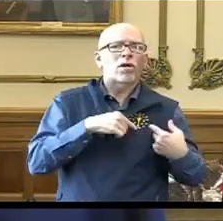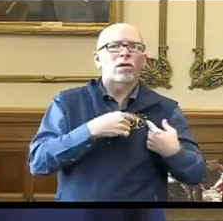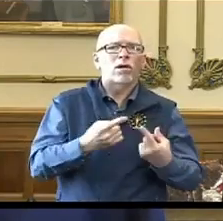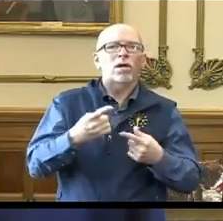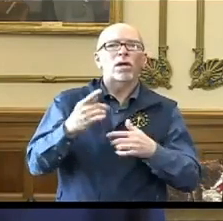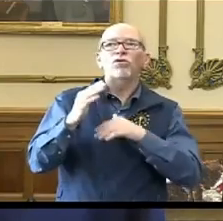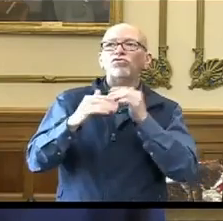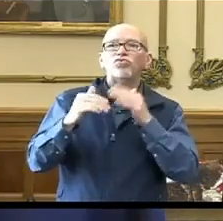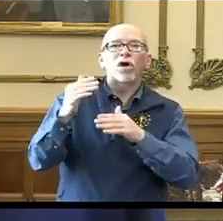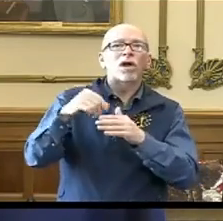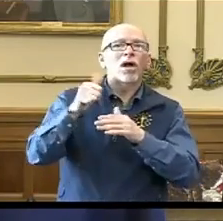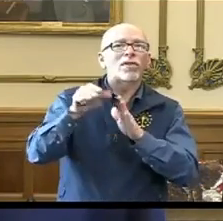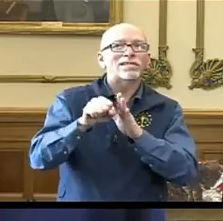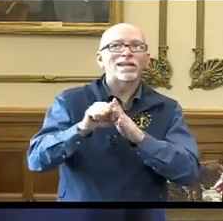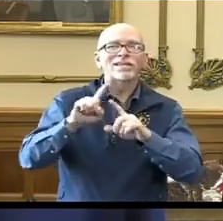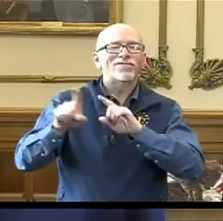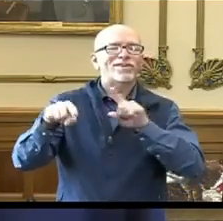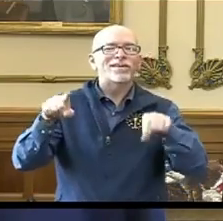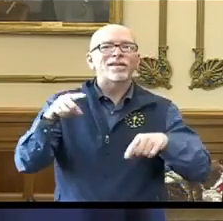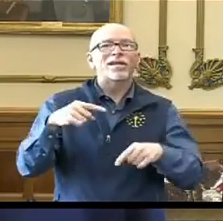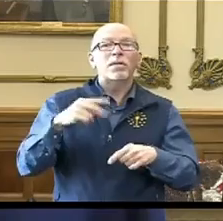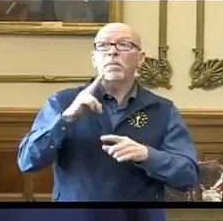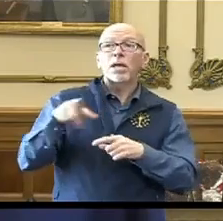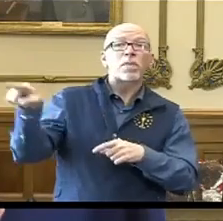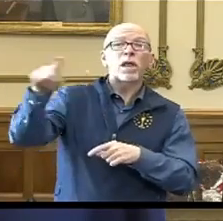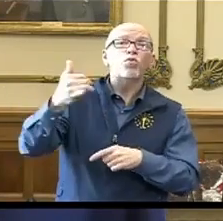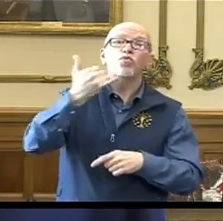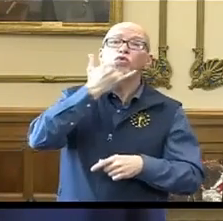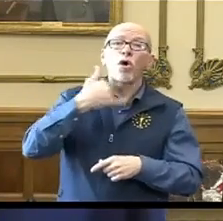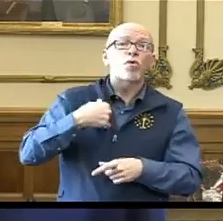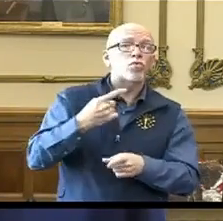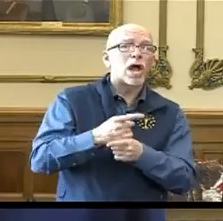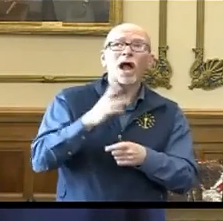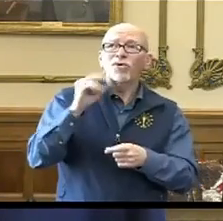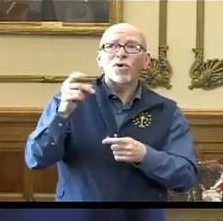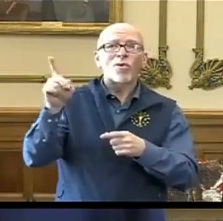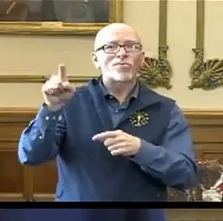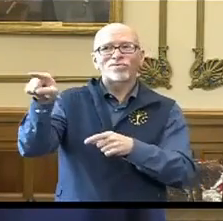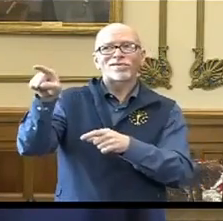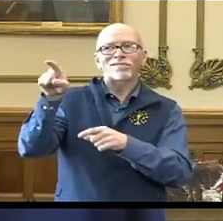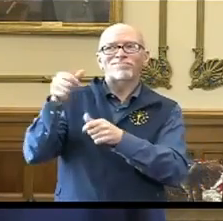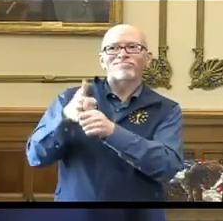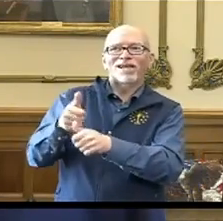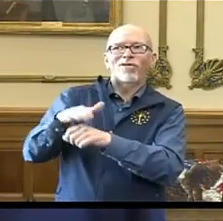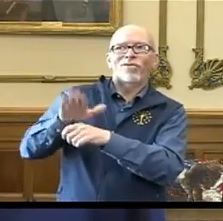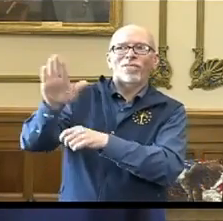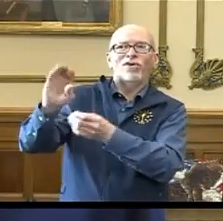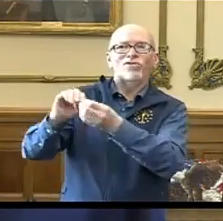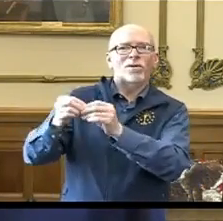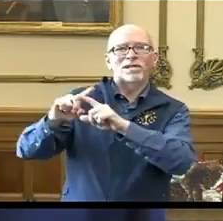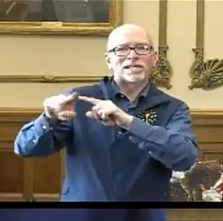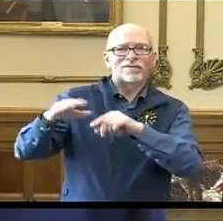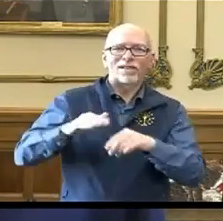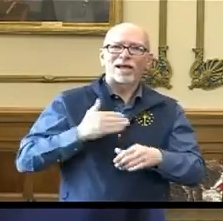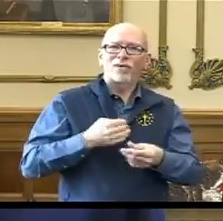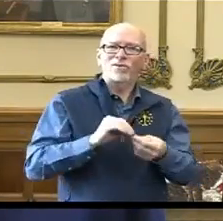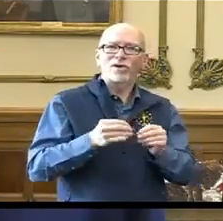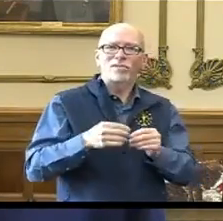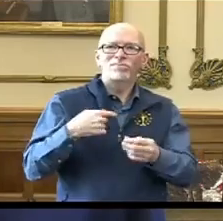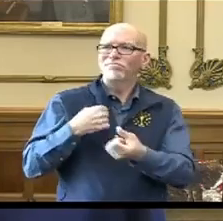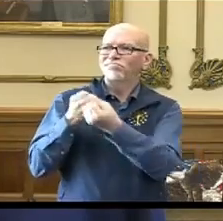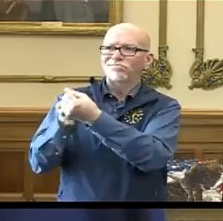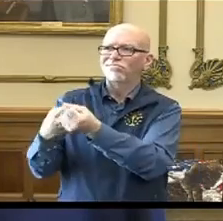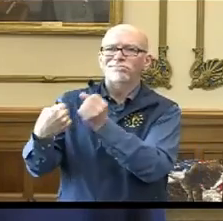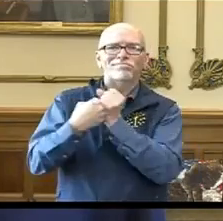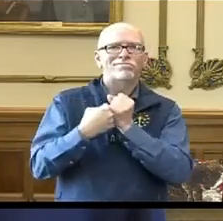states. I'm not saying they're wrong. I'm saying they're right because they're looking at their numbers and fully support them. We're looking